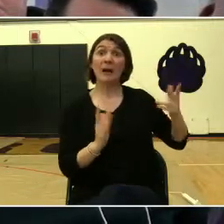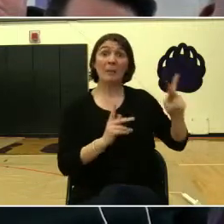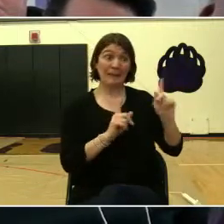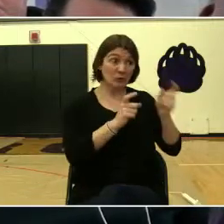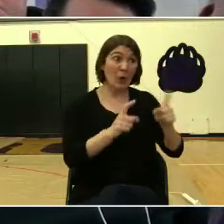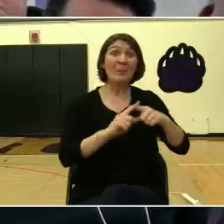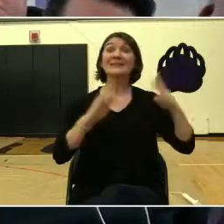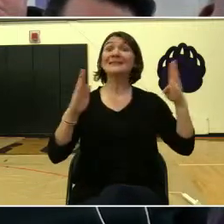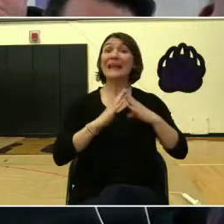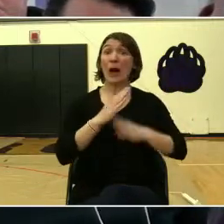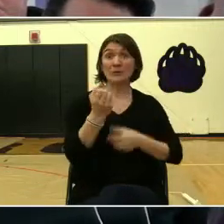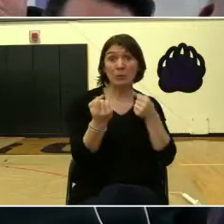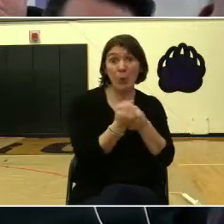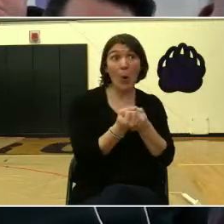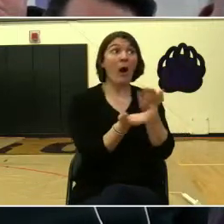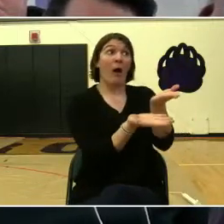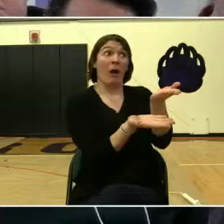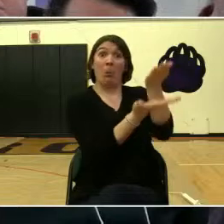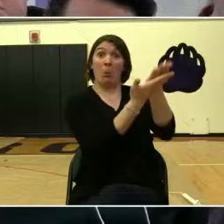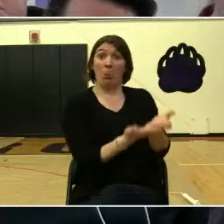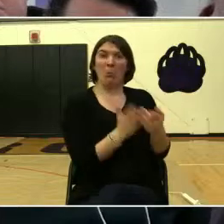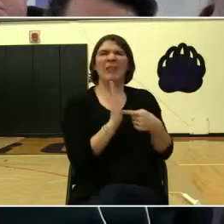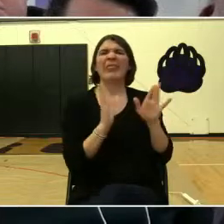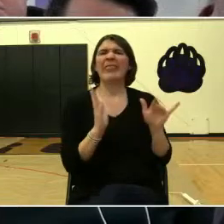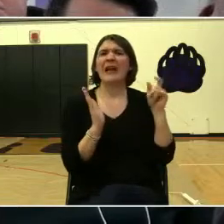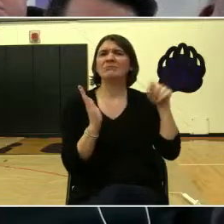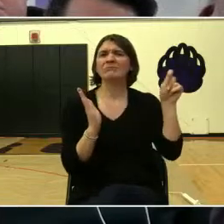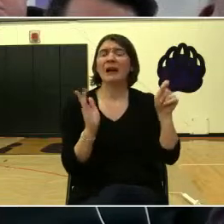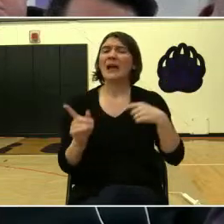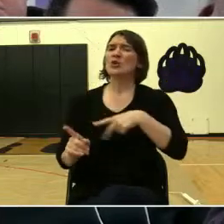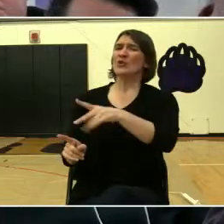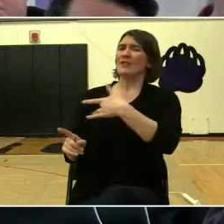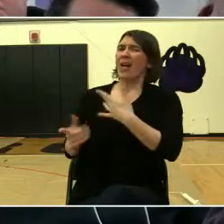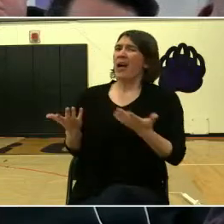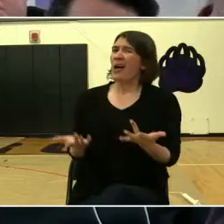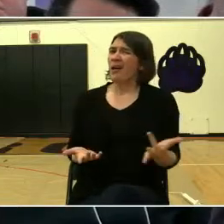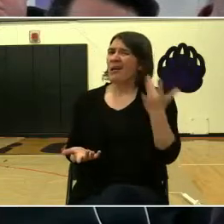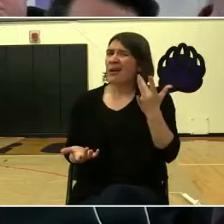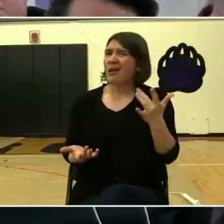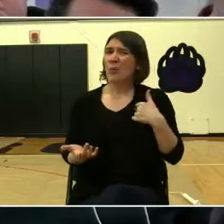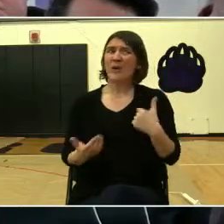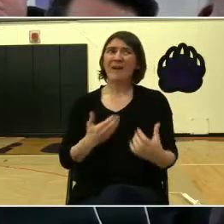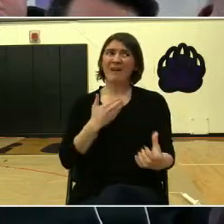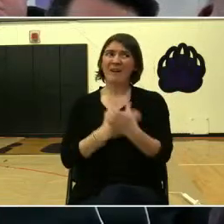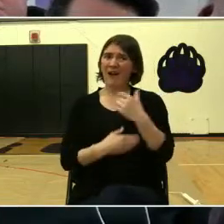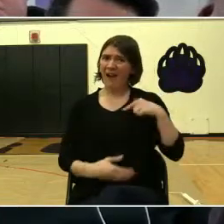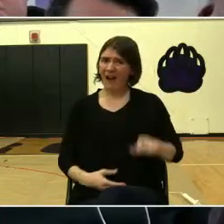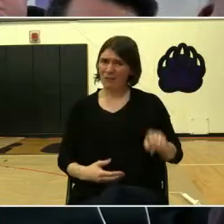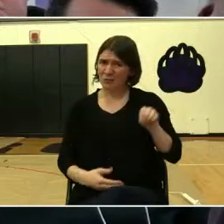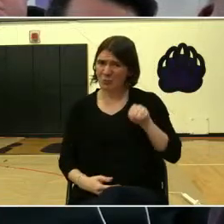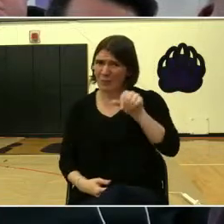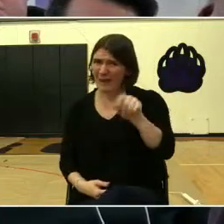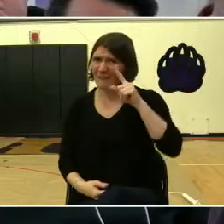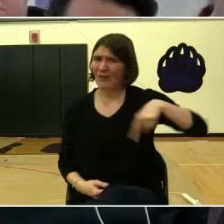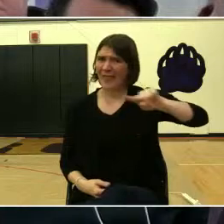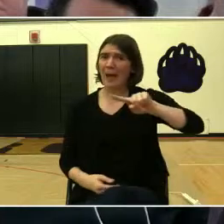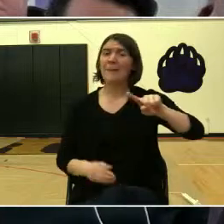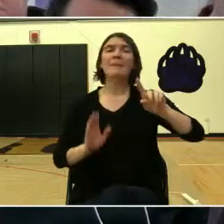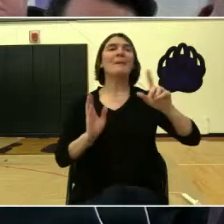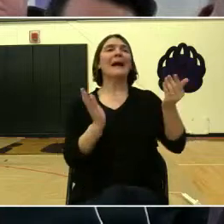town My Town supports me I hear what you're saying part of it like I say it's just that